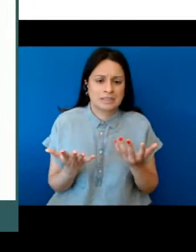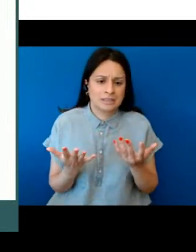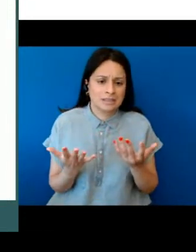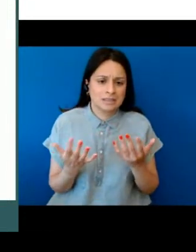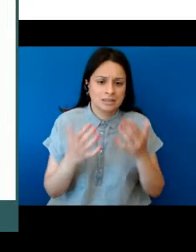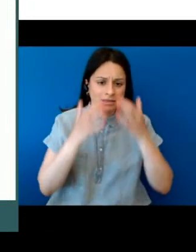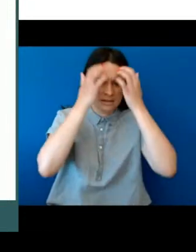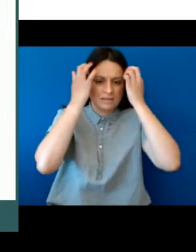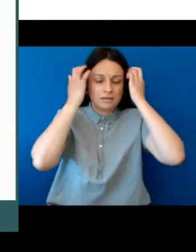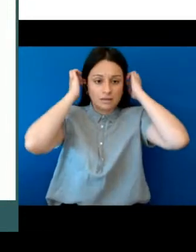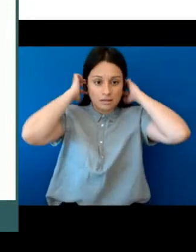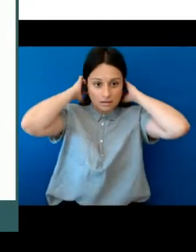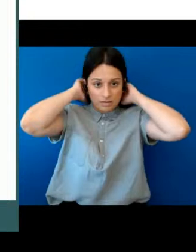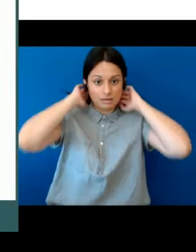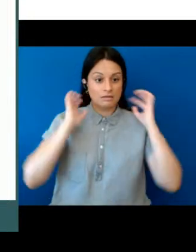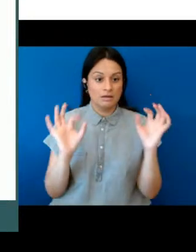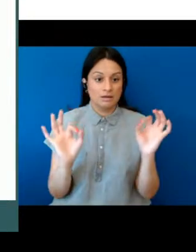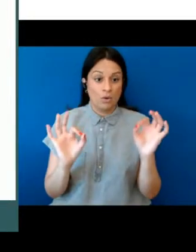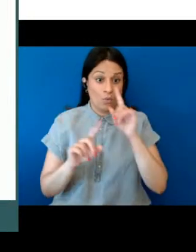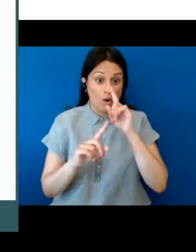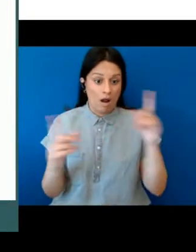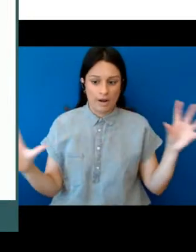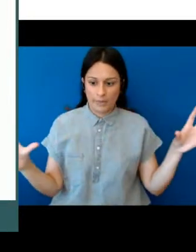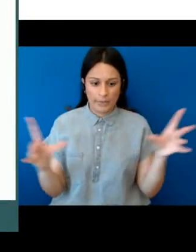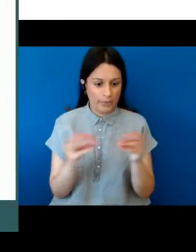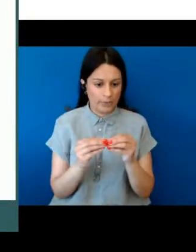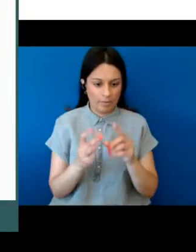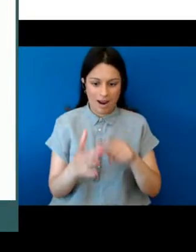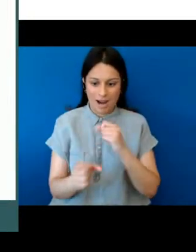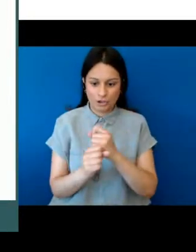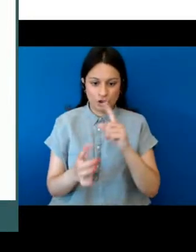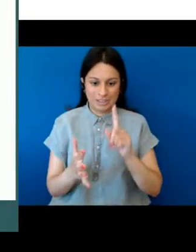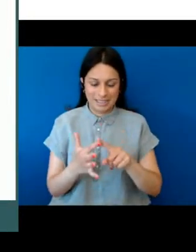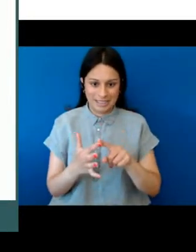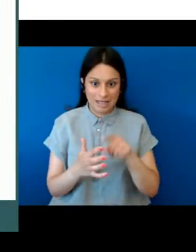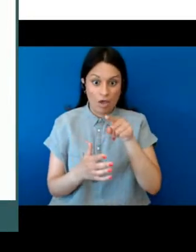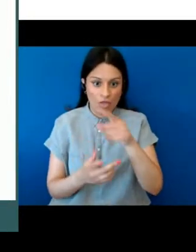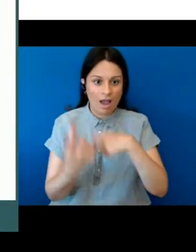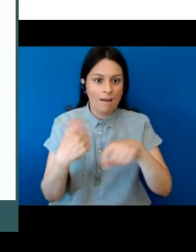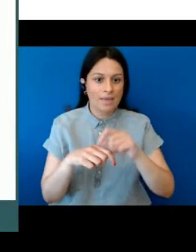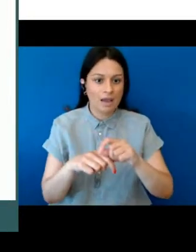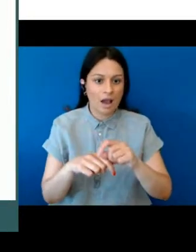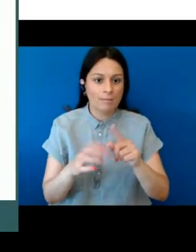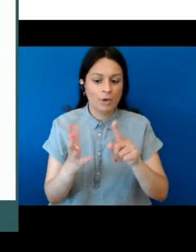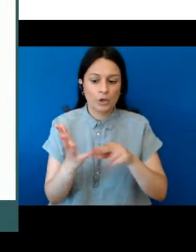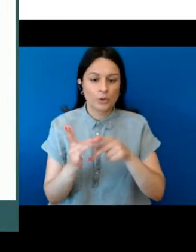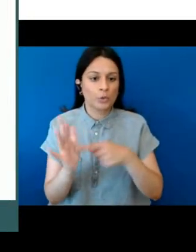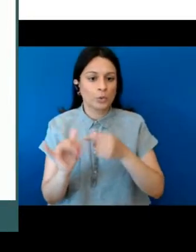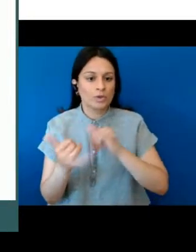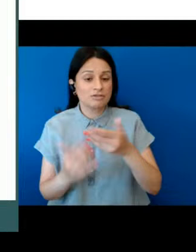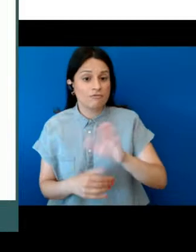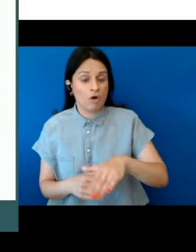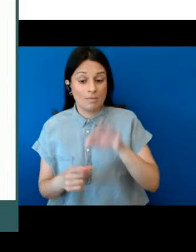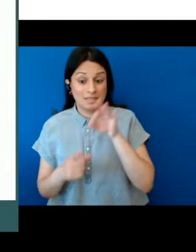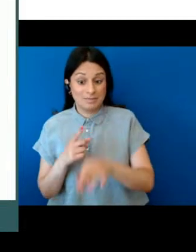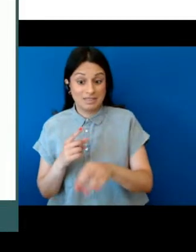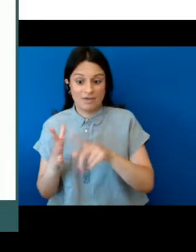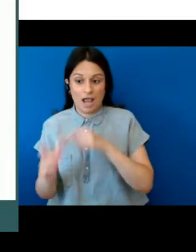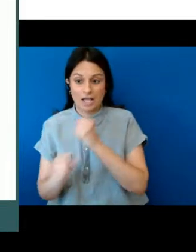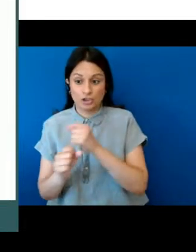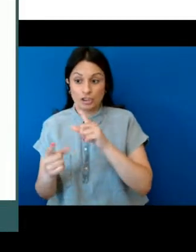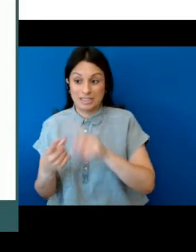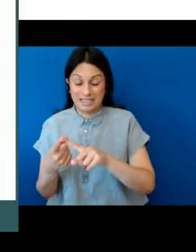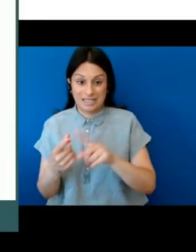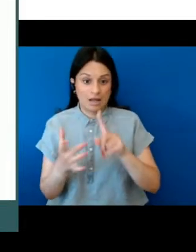all the specific IgEs and expect to equal the total IgE. So the units between specific IgEs and total IgE are